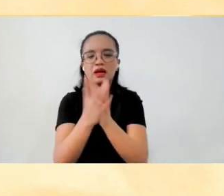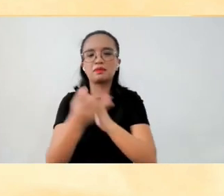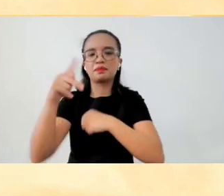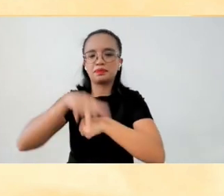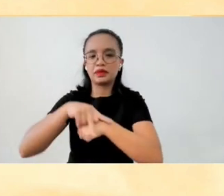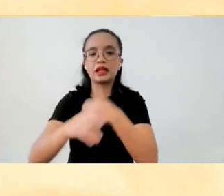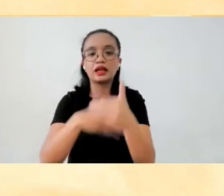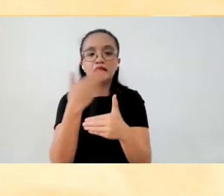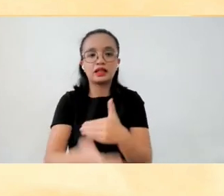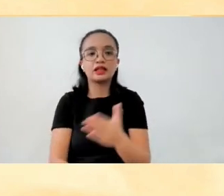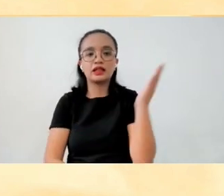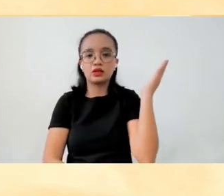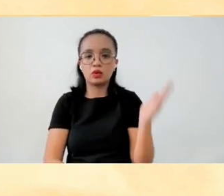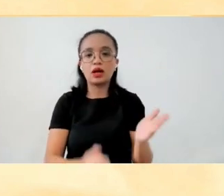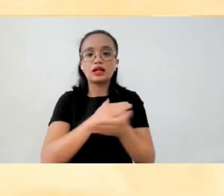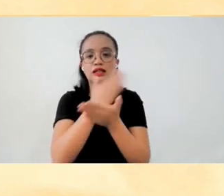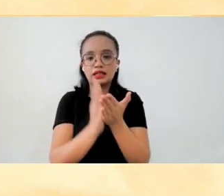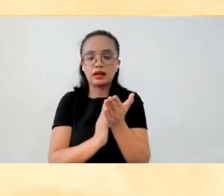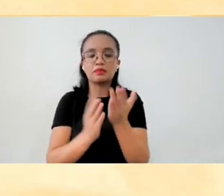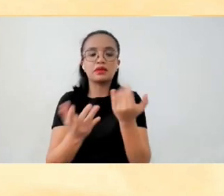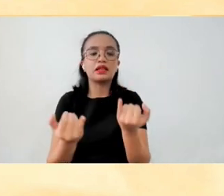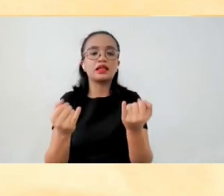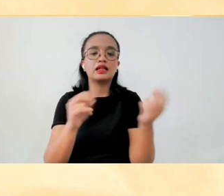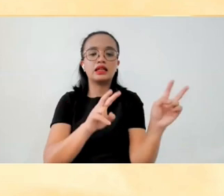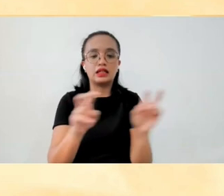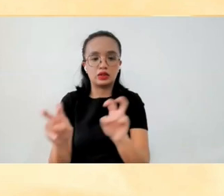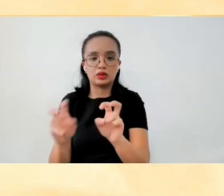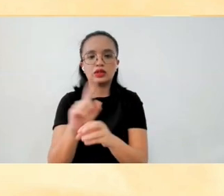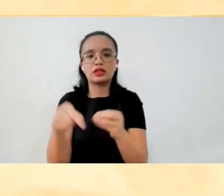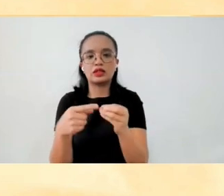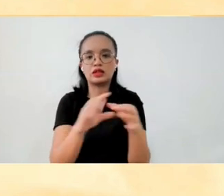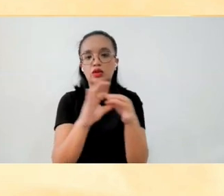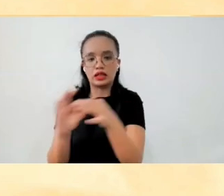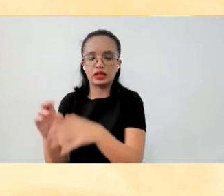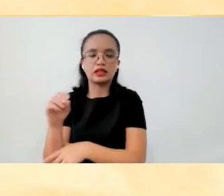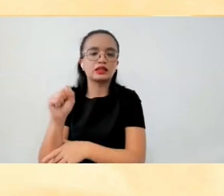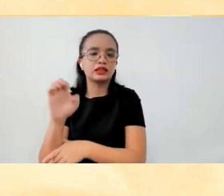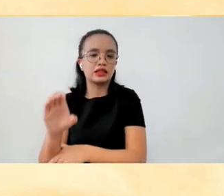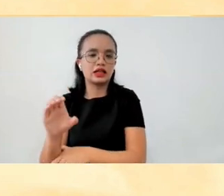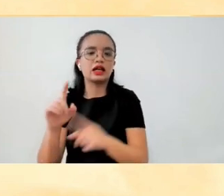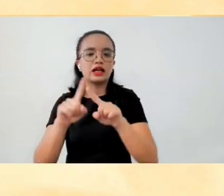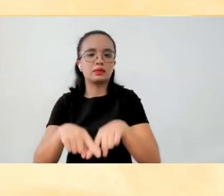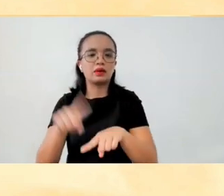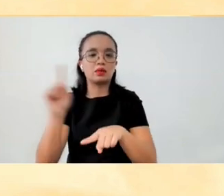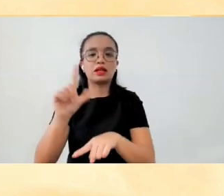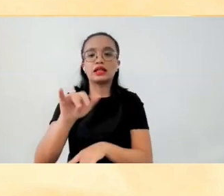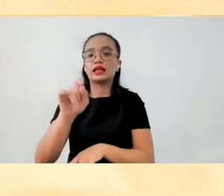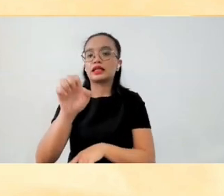next, so these are some of the issues associated with OSAEC experience based on literature. No, I will